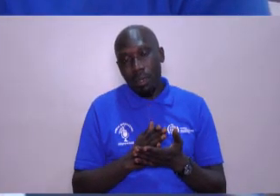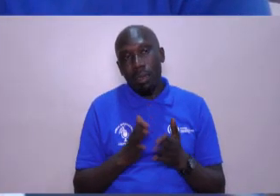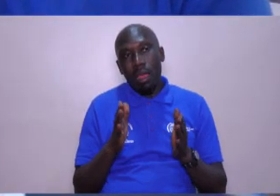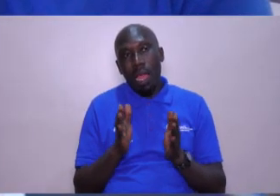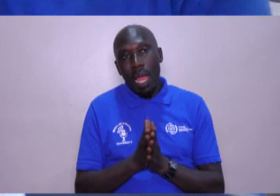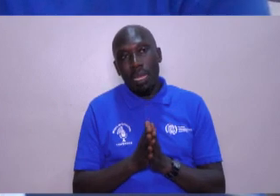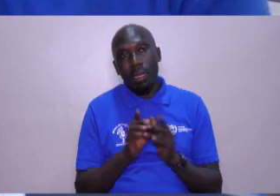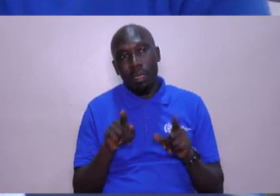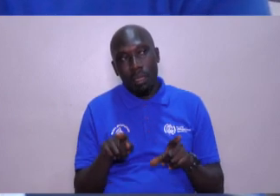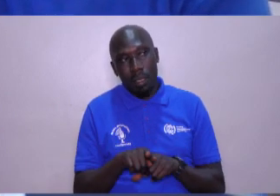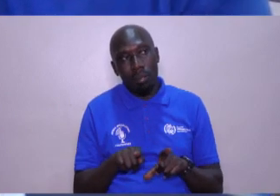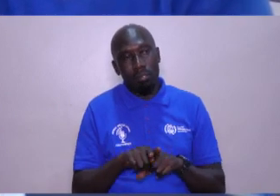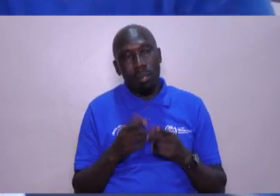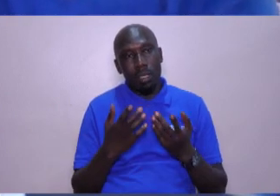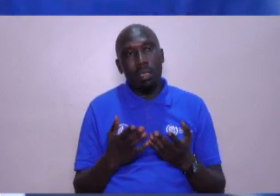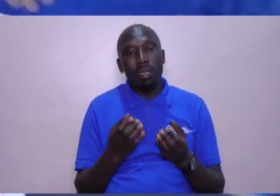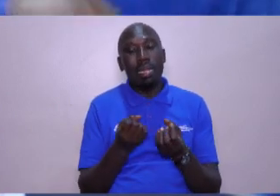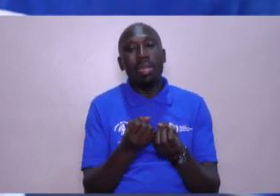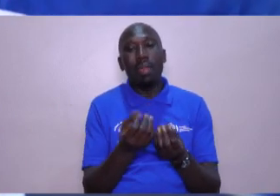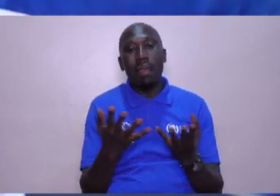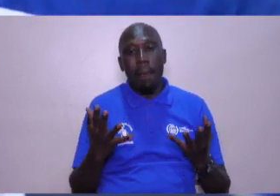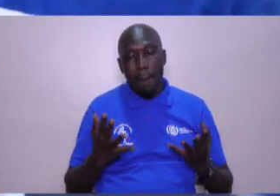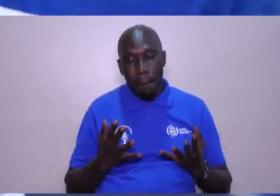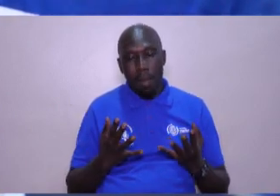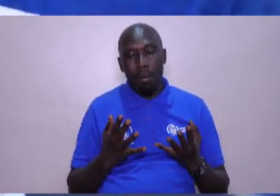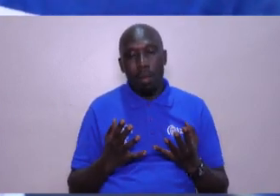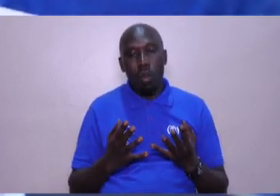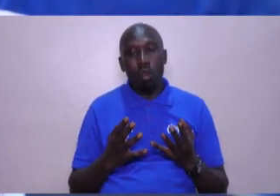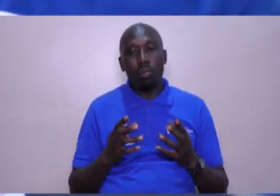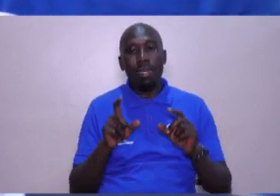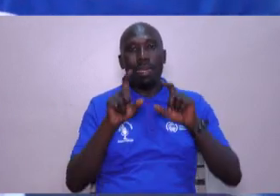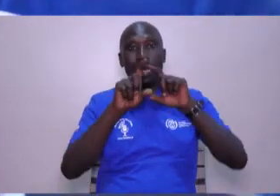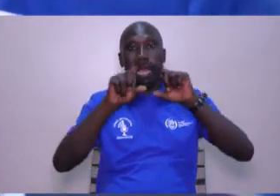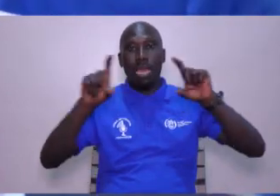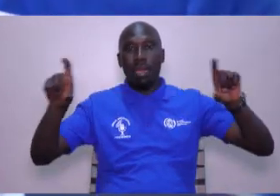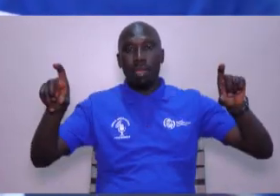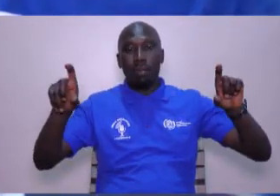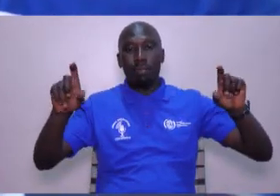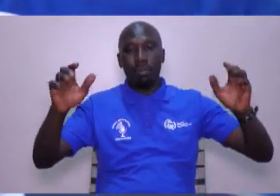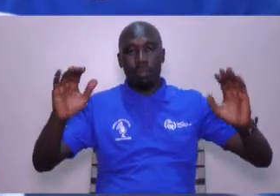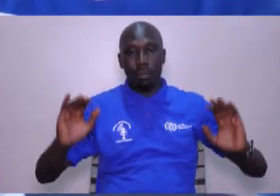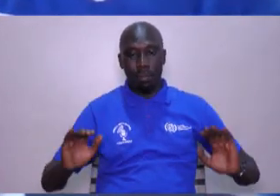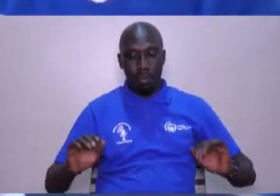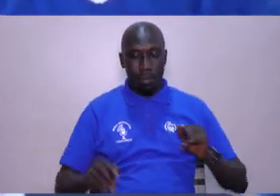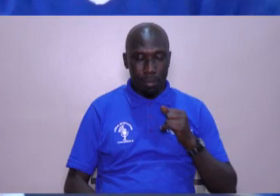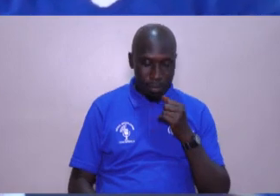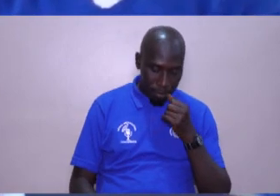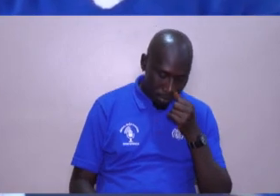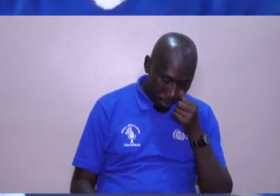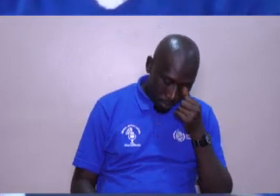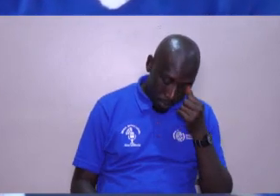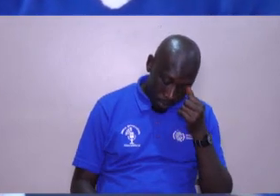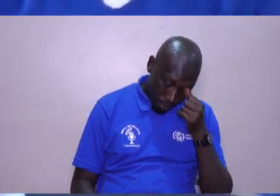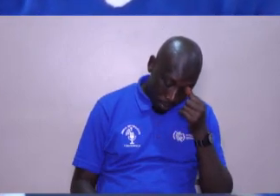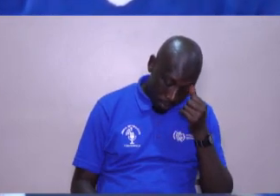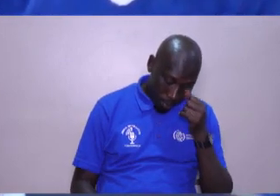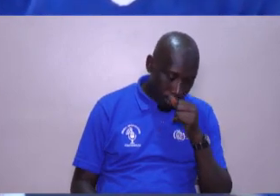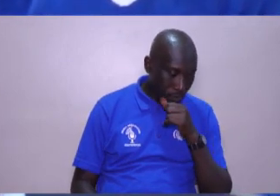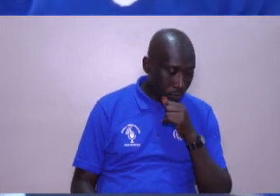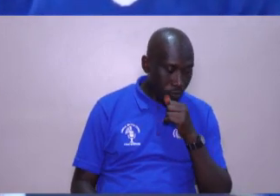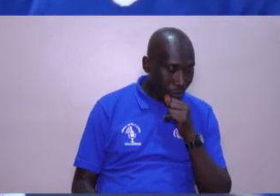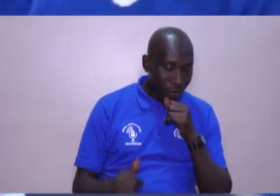And the number will be the heading. Yes. The other side, it has